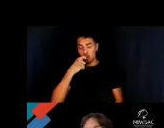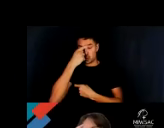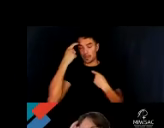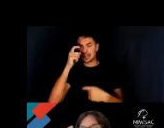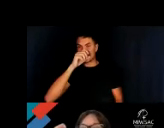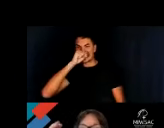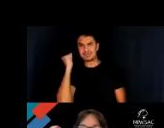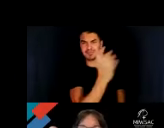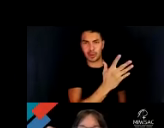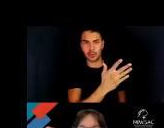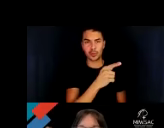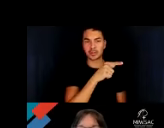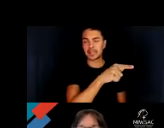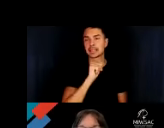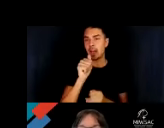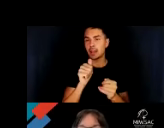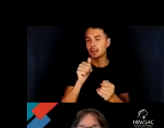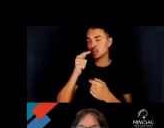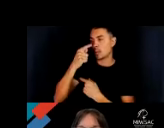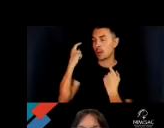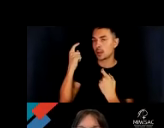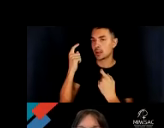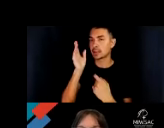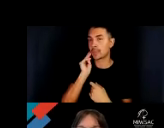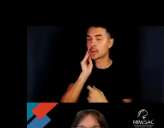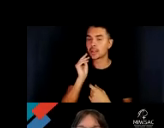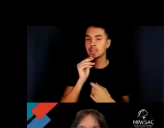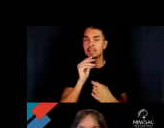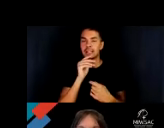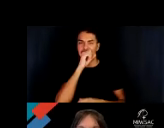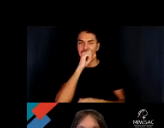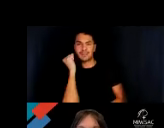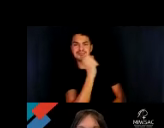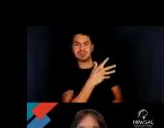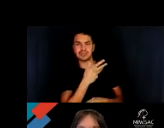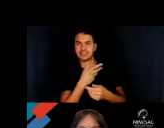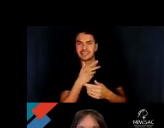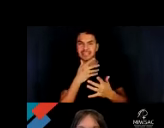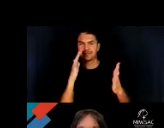of that individual impact as well as impact on family.